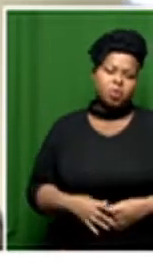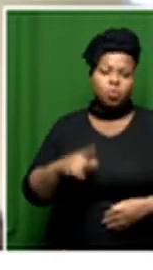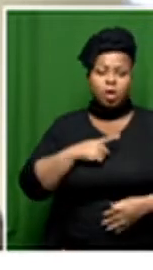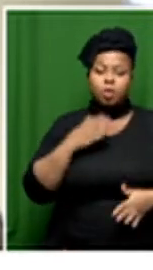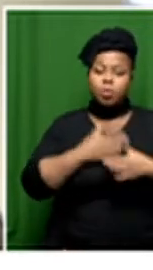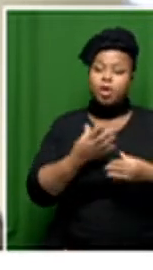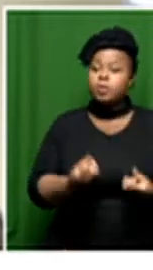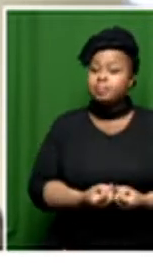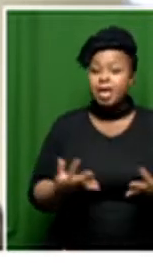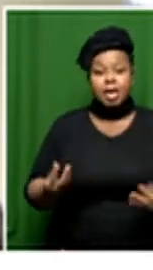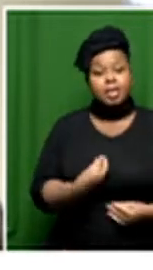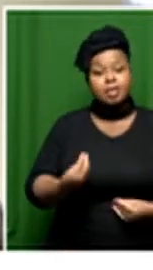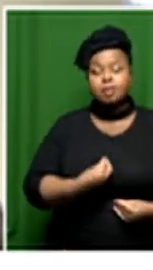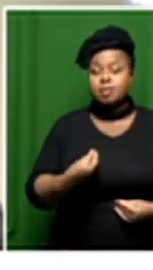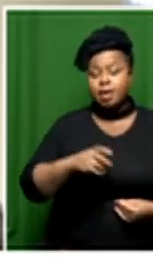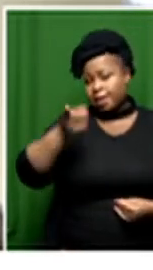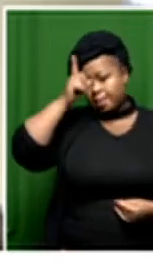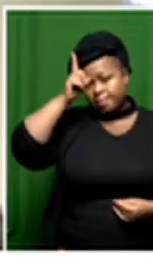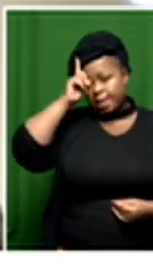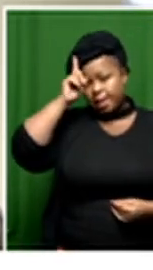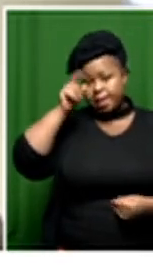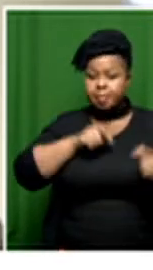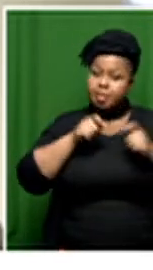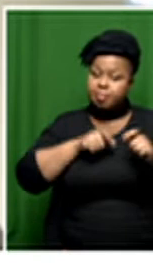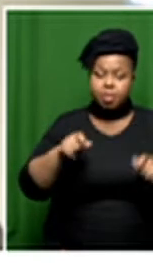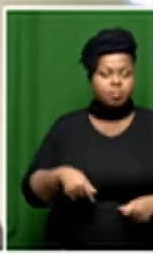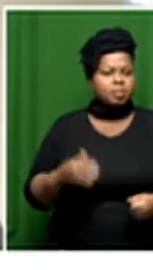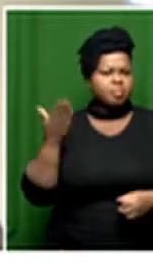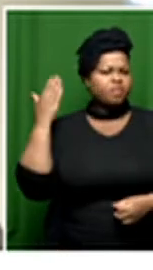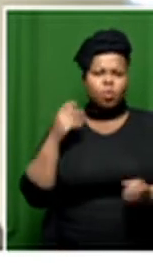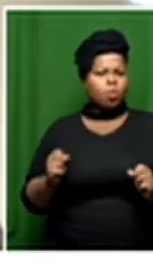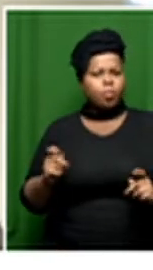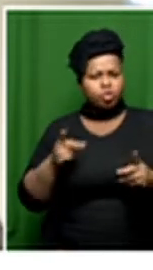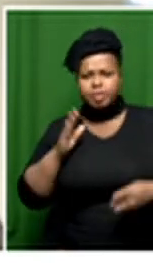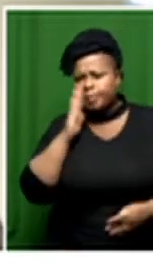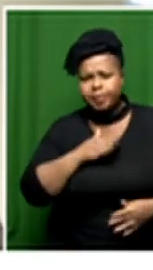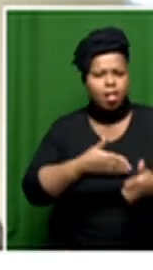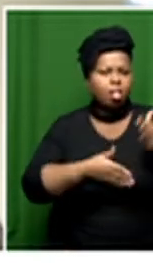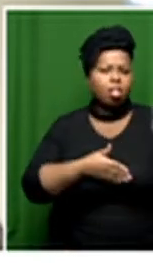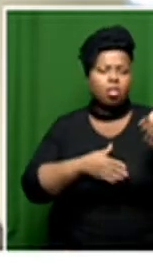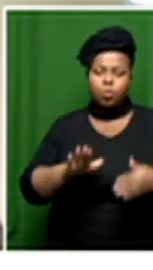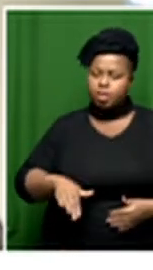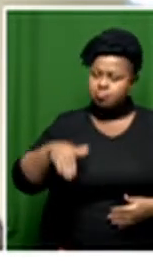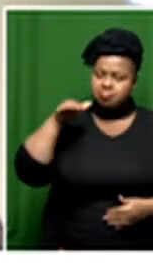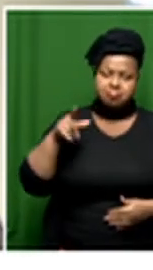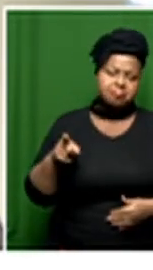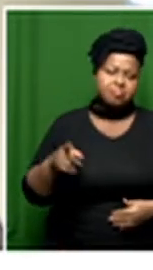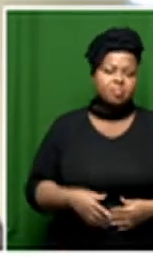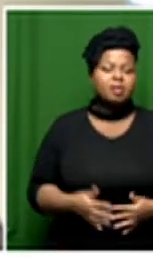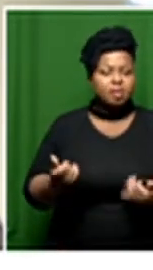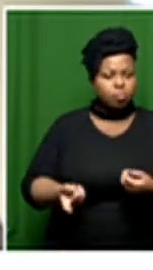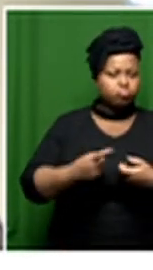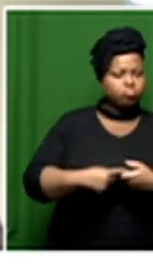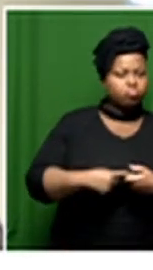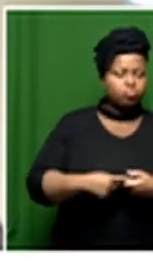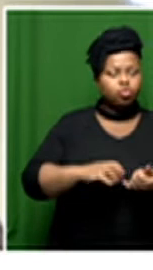work with like a lot of young people of color that perhaps maybe didn't have the opportunities growing up. So I try